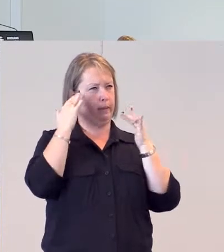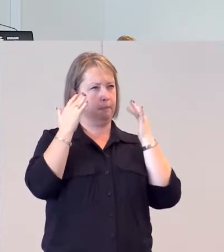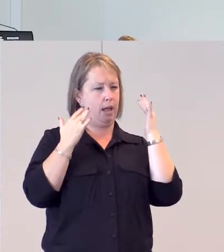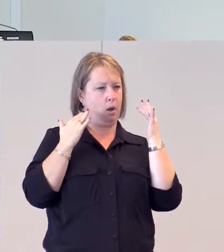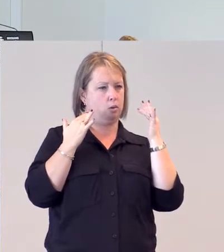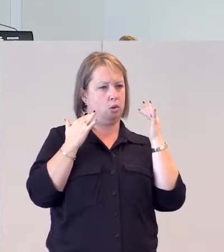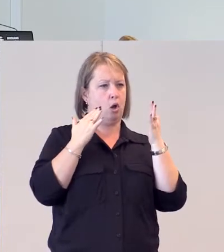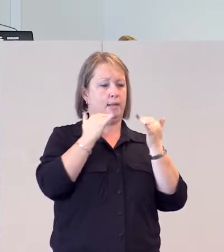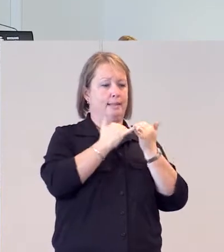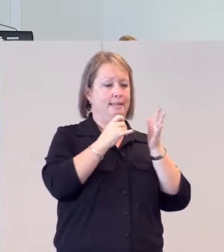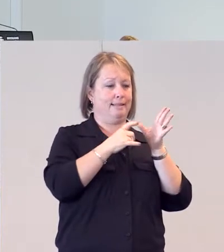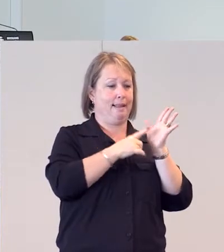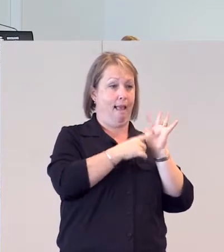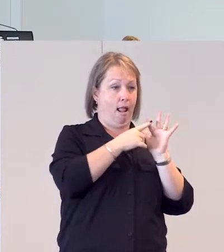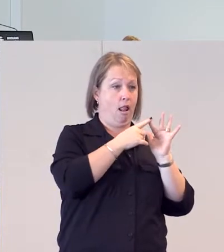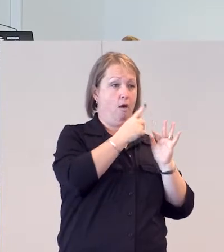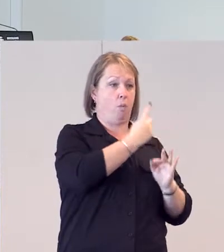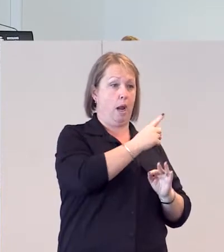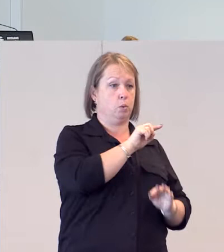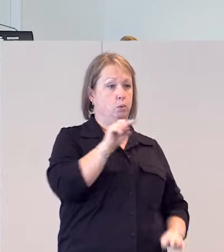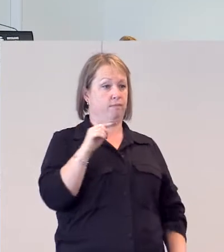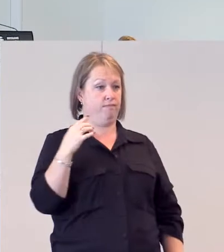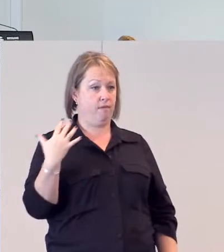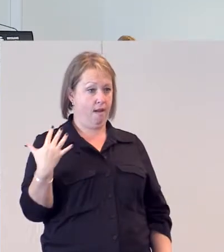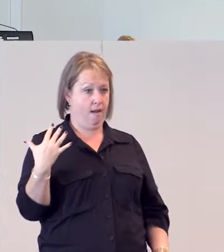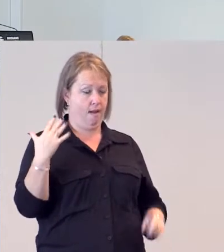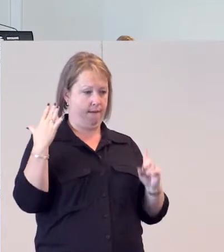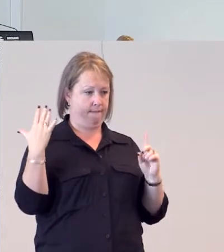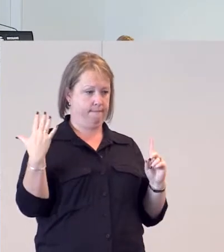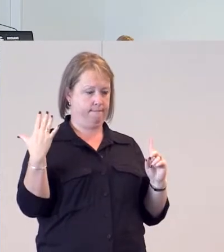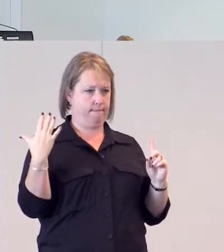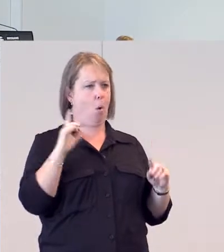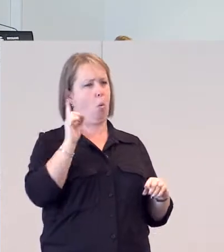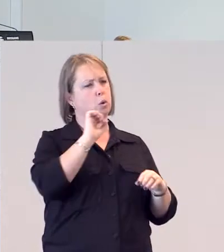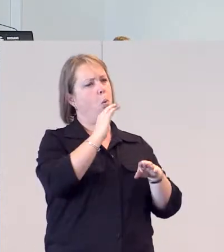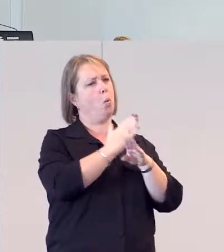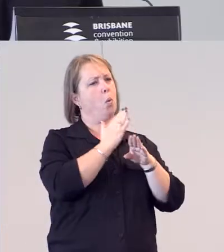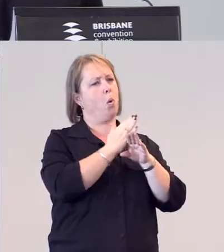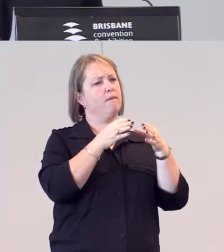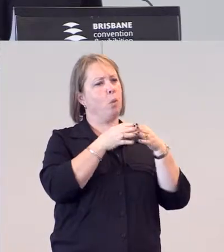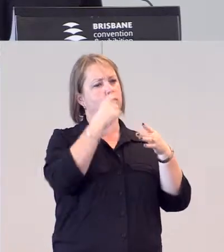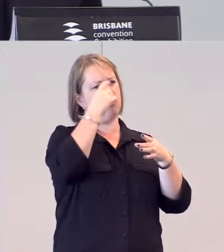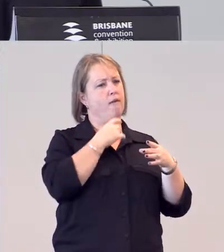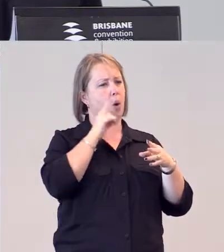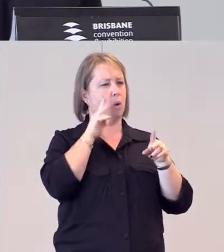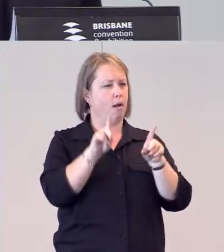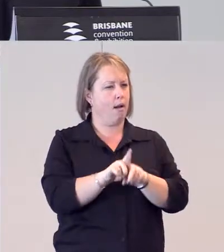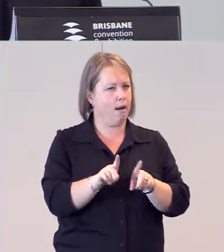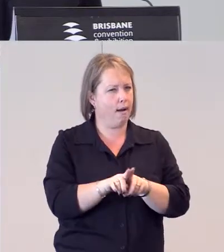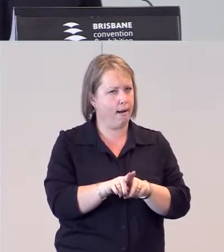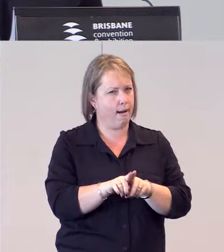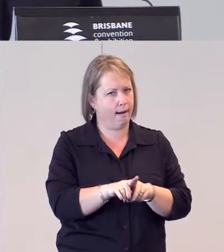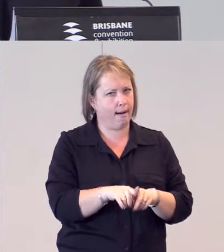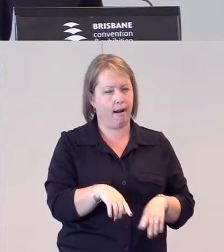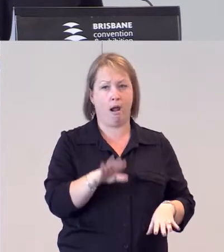scale of 1 to 5, what your workforce profile looks like. And when I say I